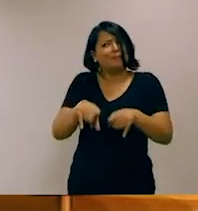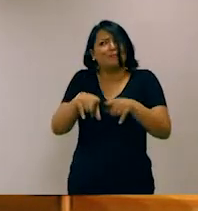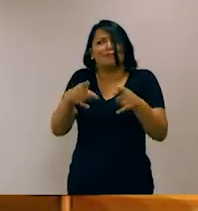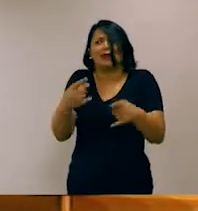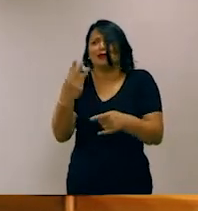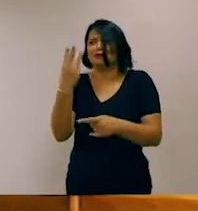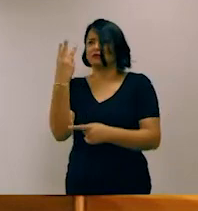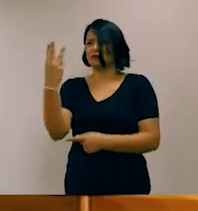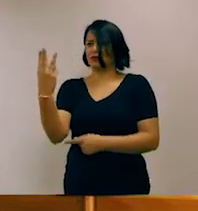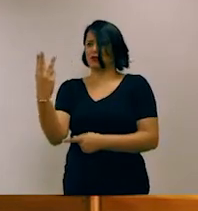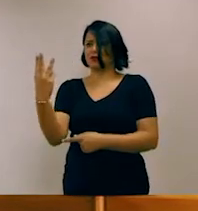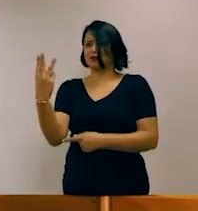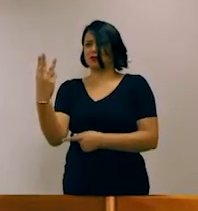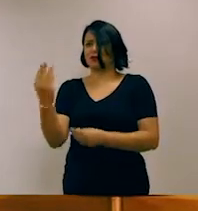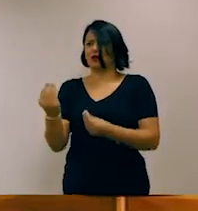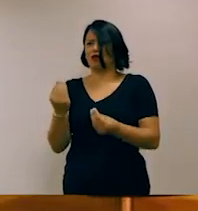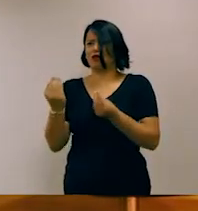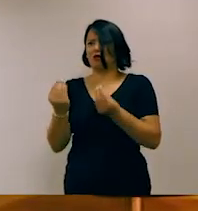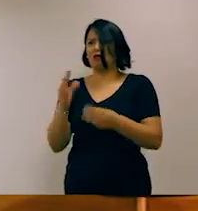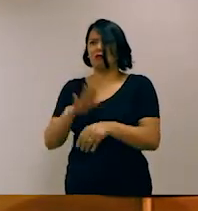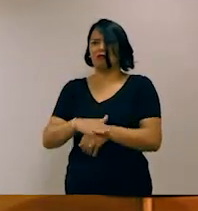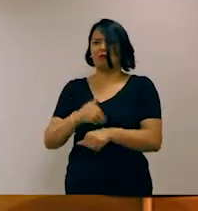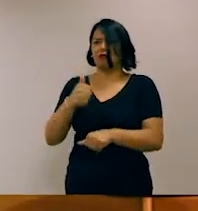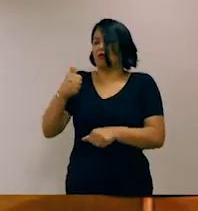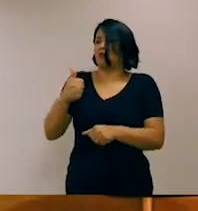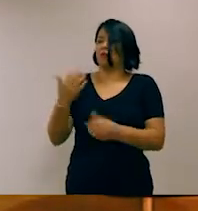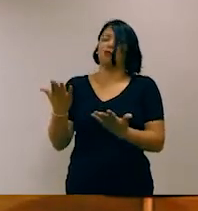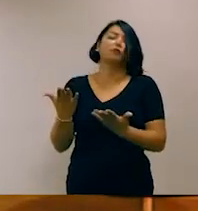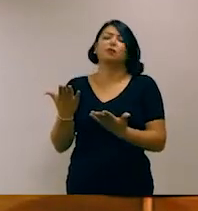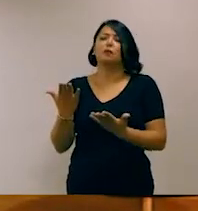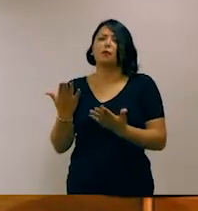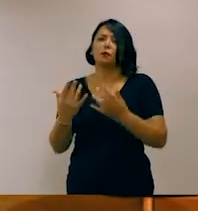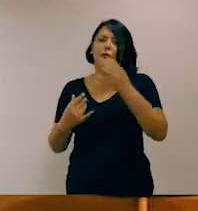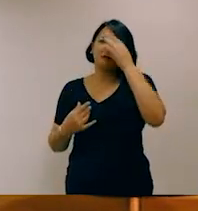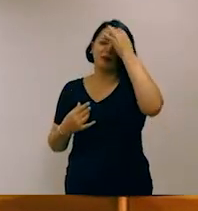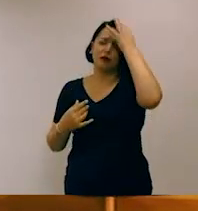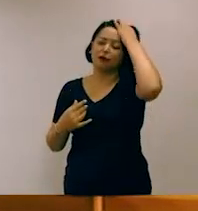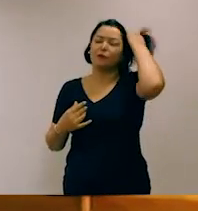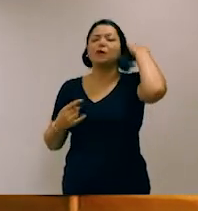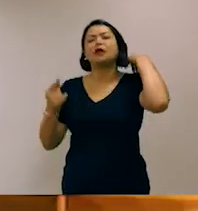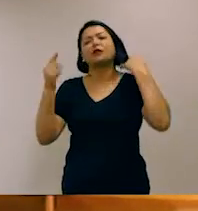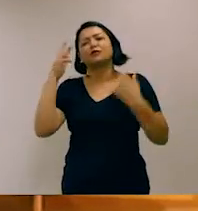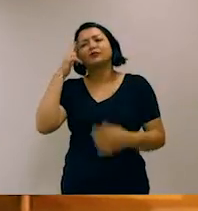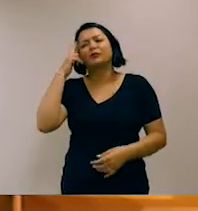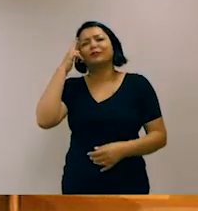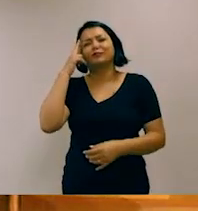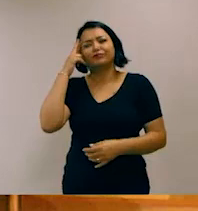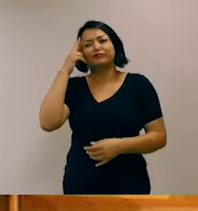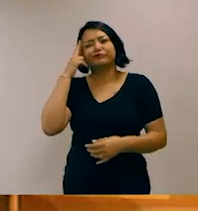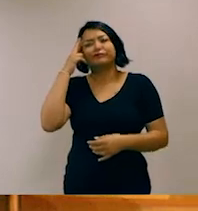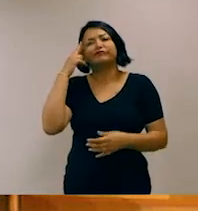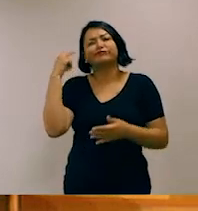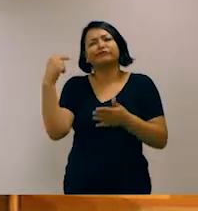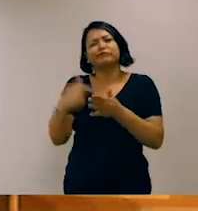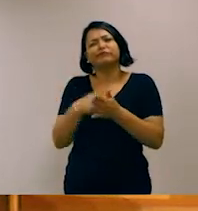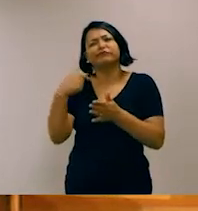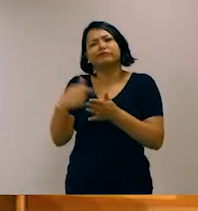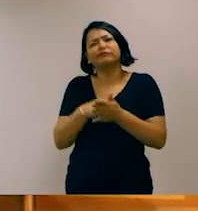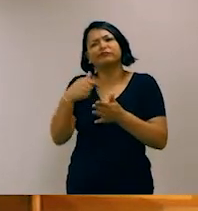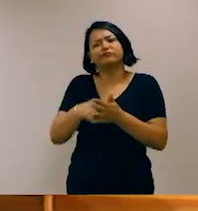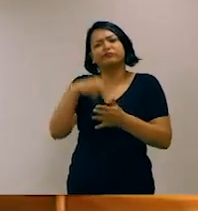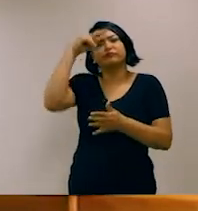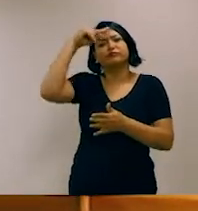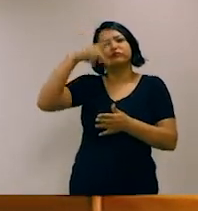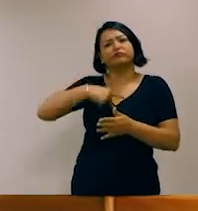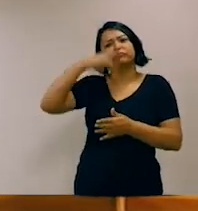but here, we wanted the accuracy to improve, but this did not happen. So we started thinking about some